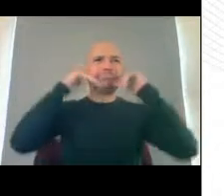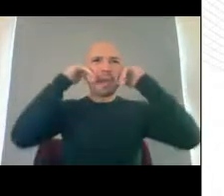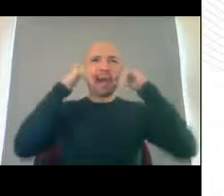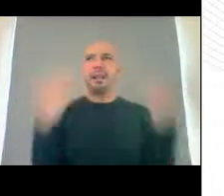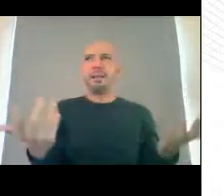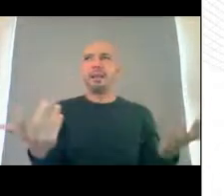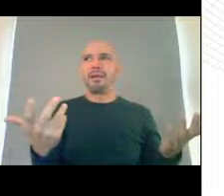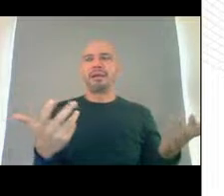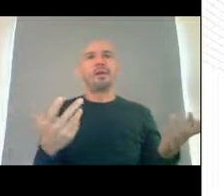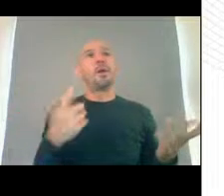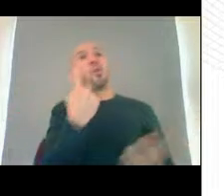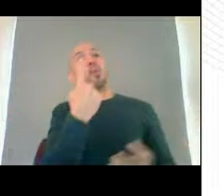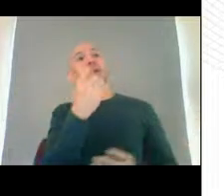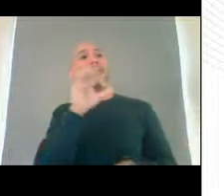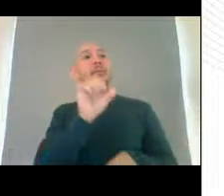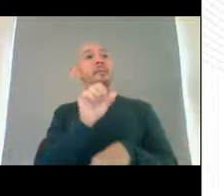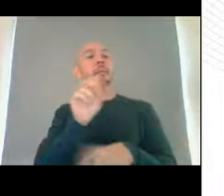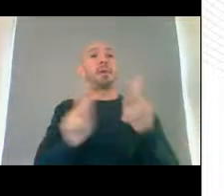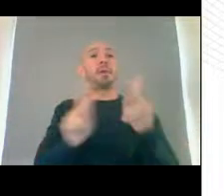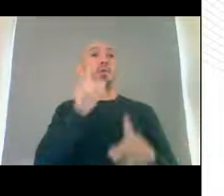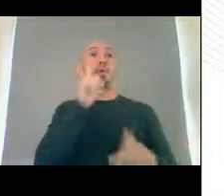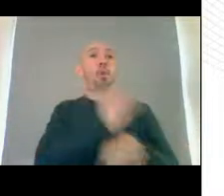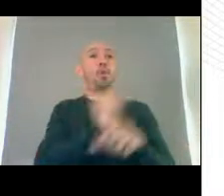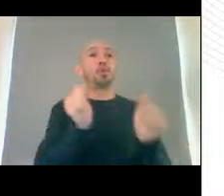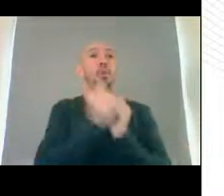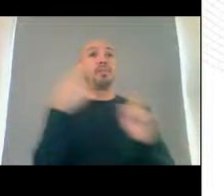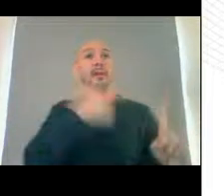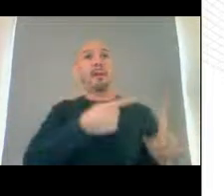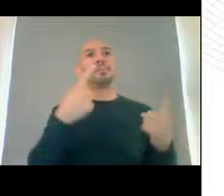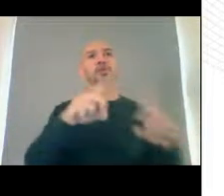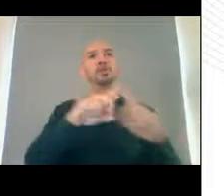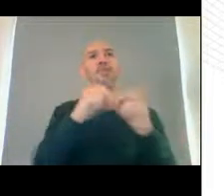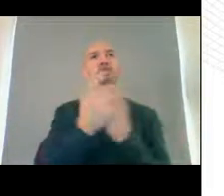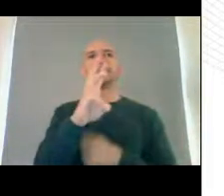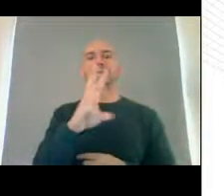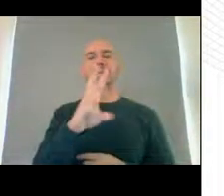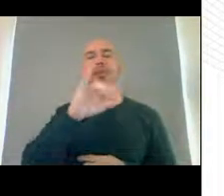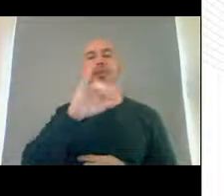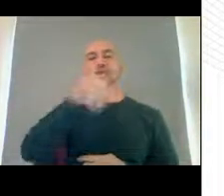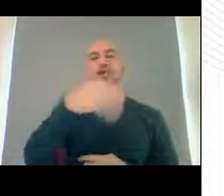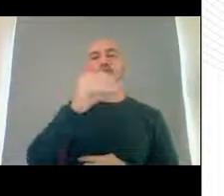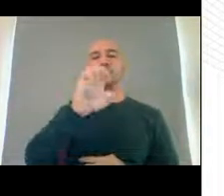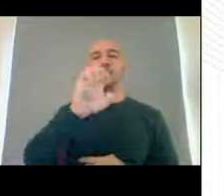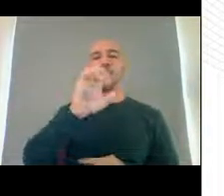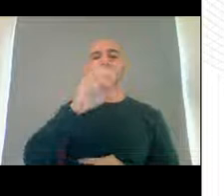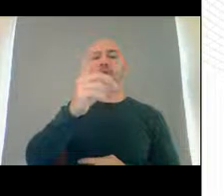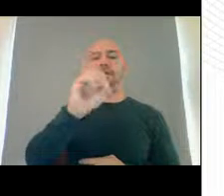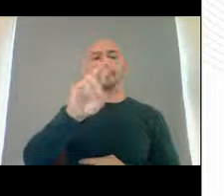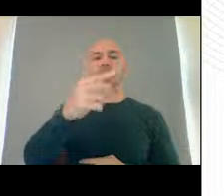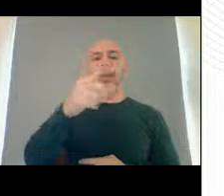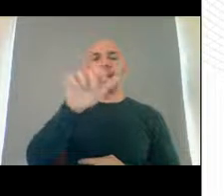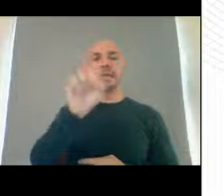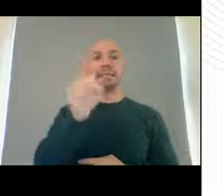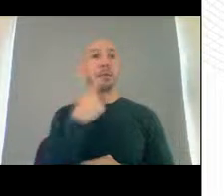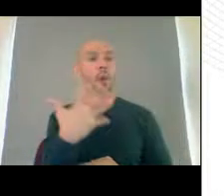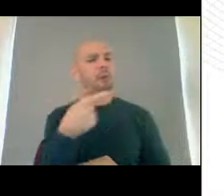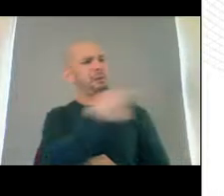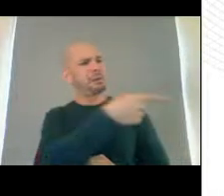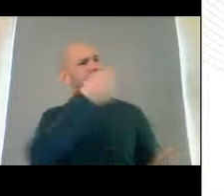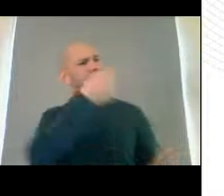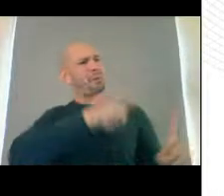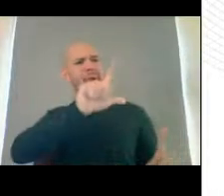that he worked with gerald douglas in district six uh said you know ari had a good spirit he loved his work his family and